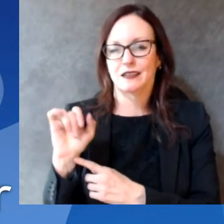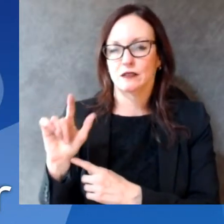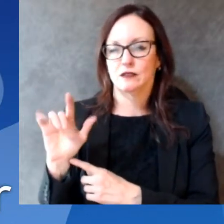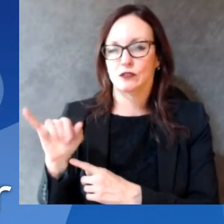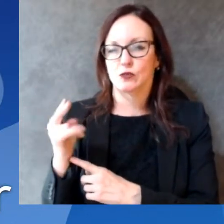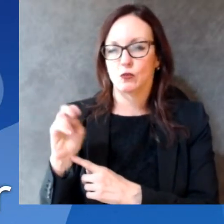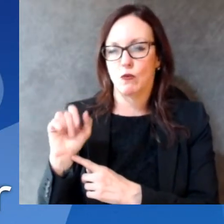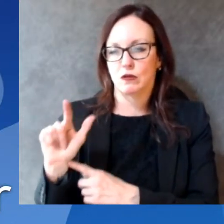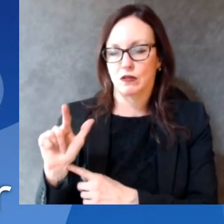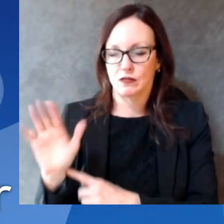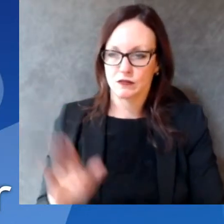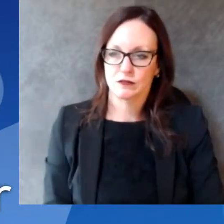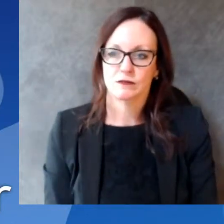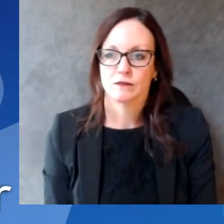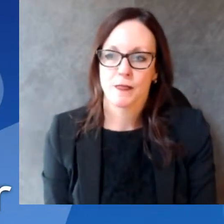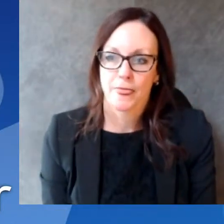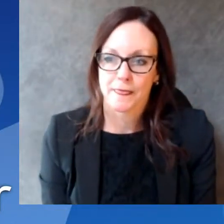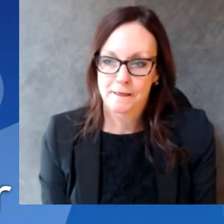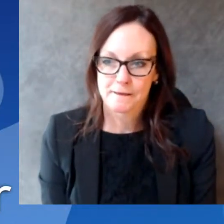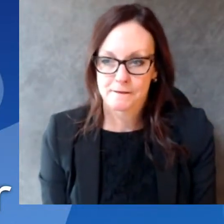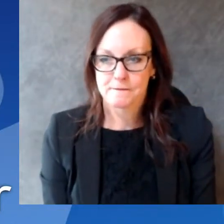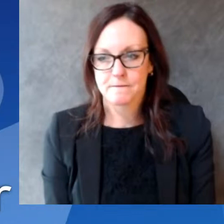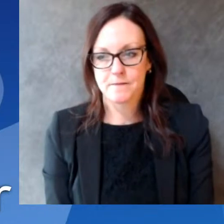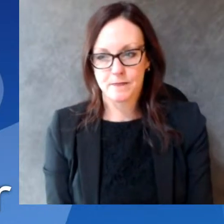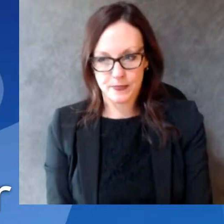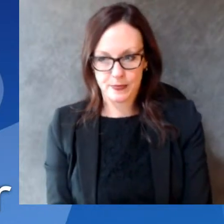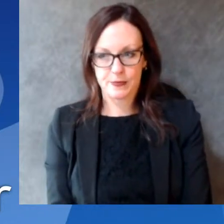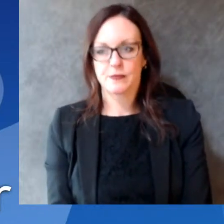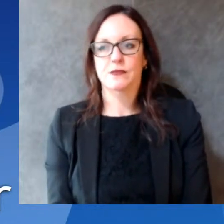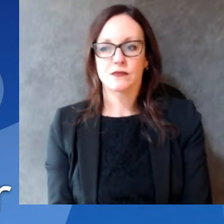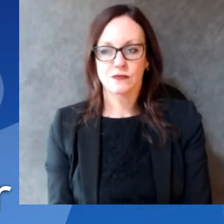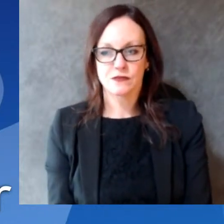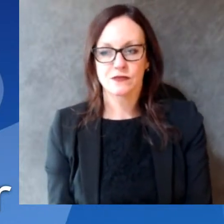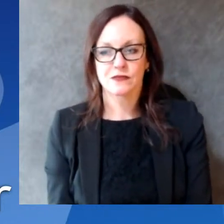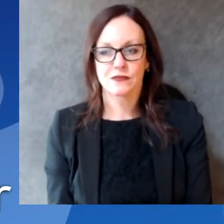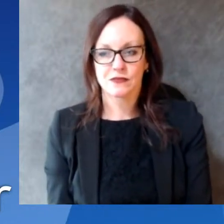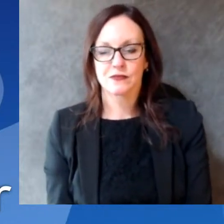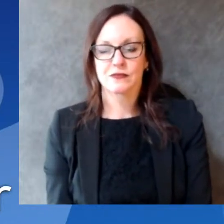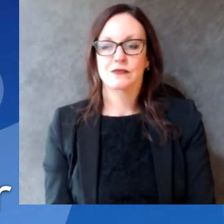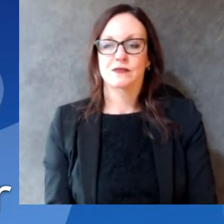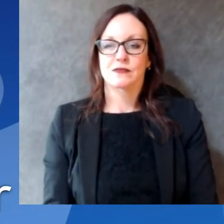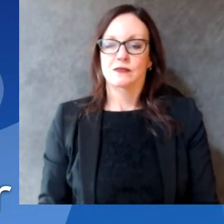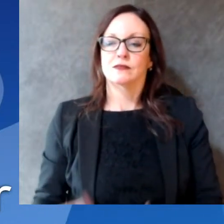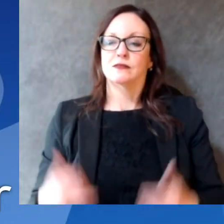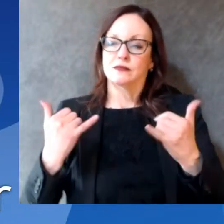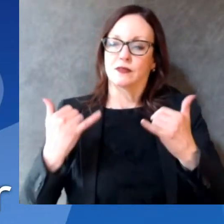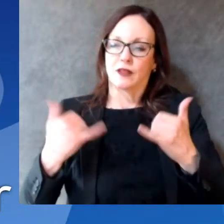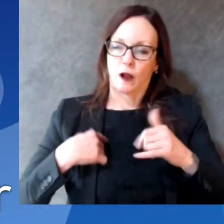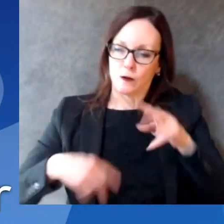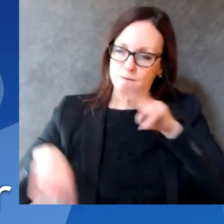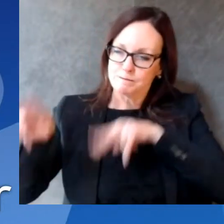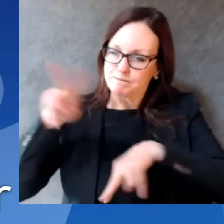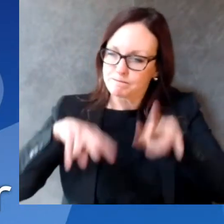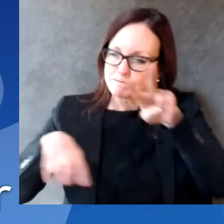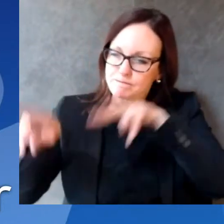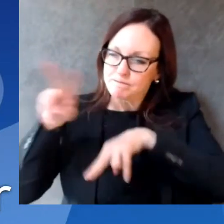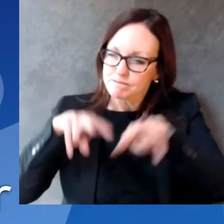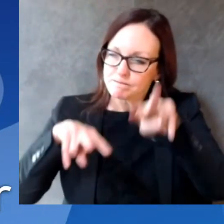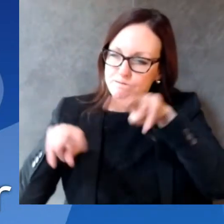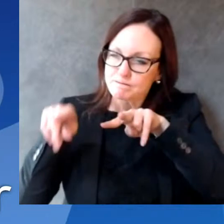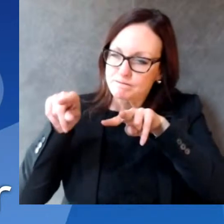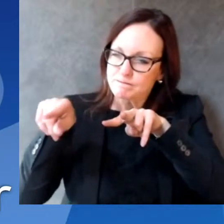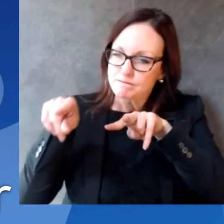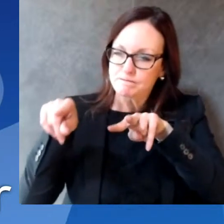dropped quite a bit since the peak in early April compared to last week. And I see just a few counties have more than half of